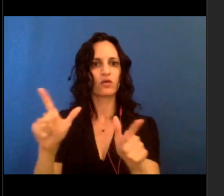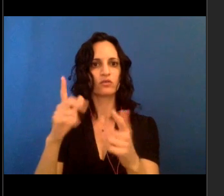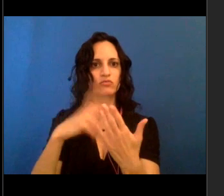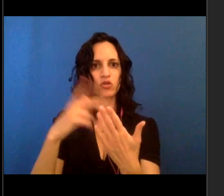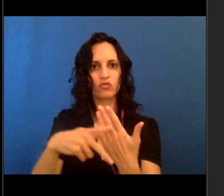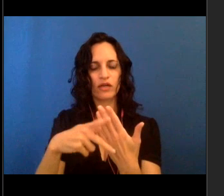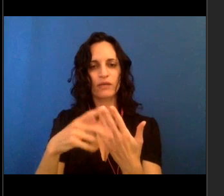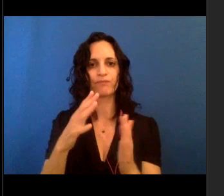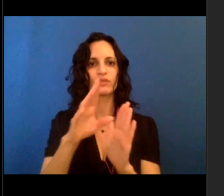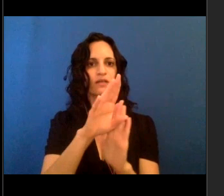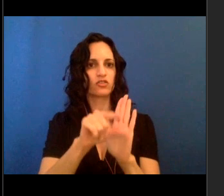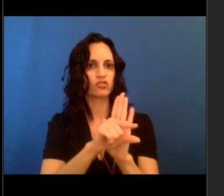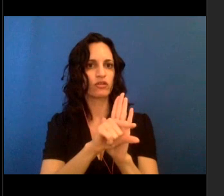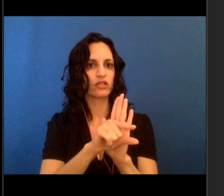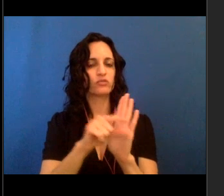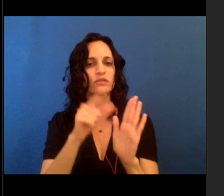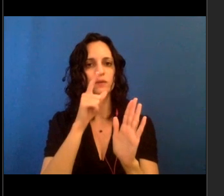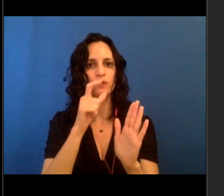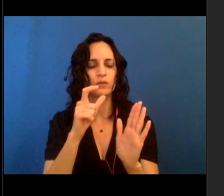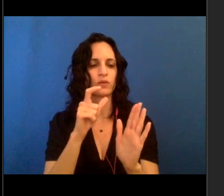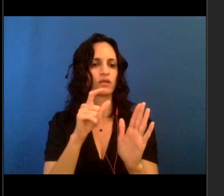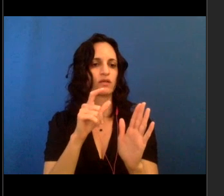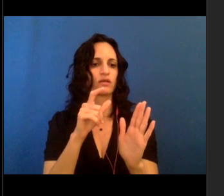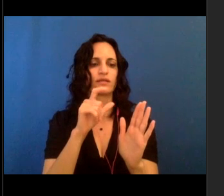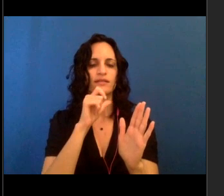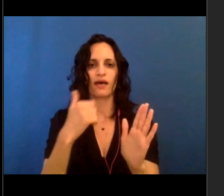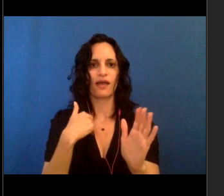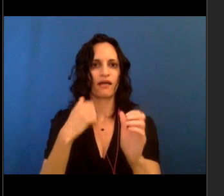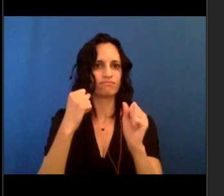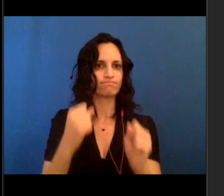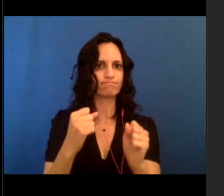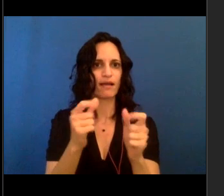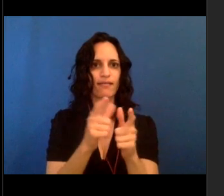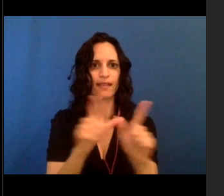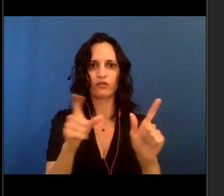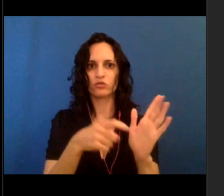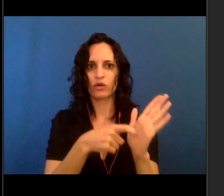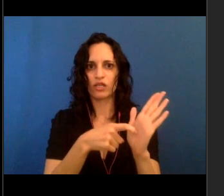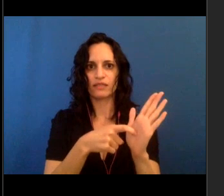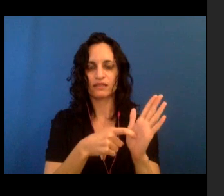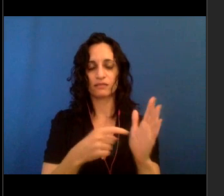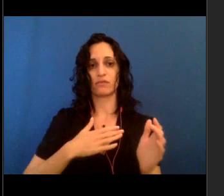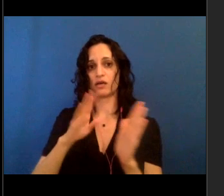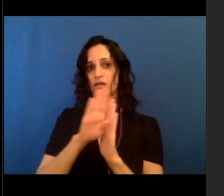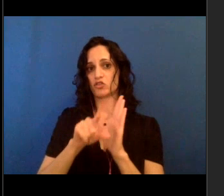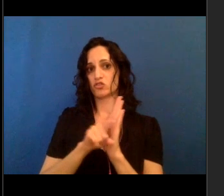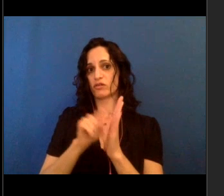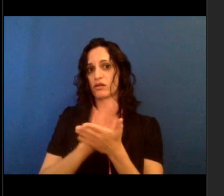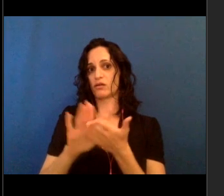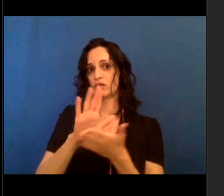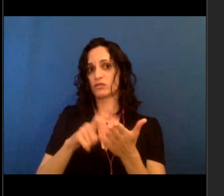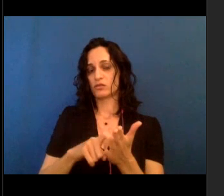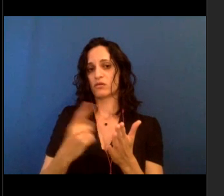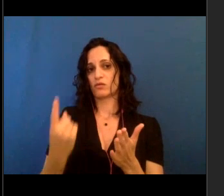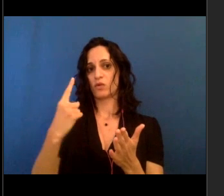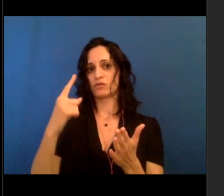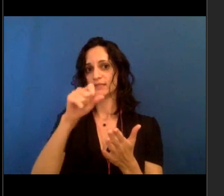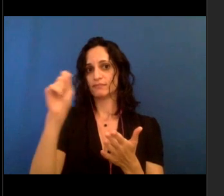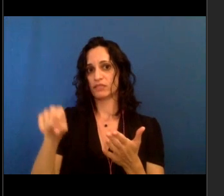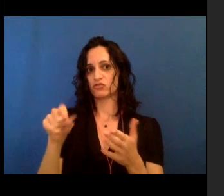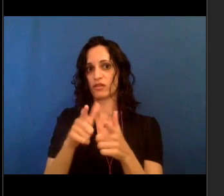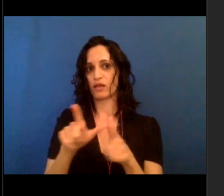undergraduate majors that didn't require extensive language. My undergrad required 1 semester of a language class. And students